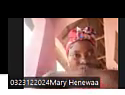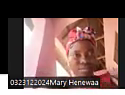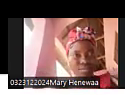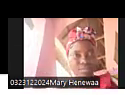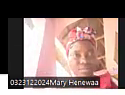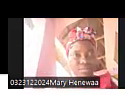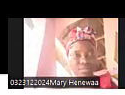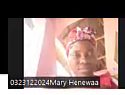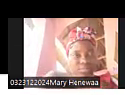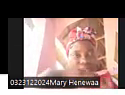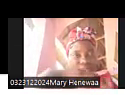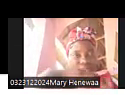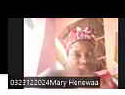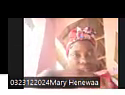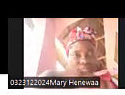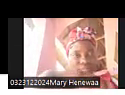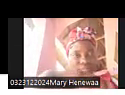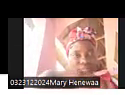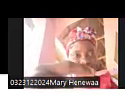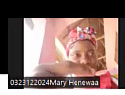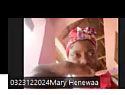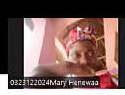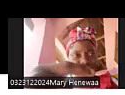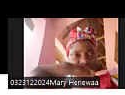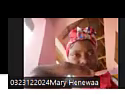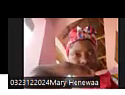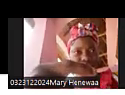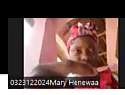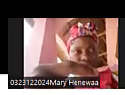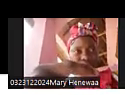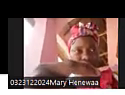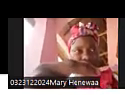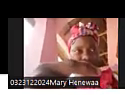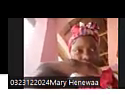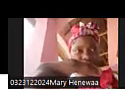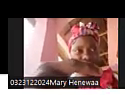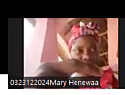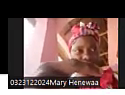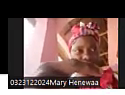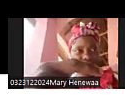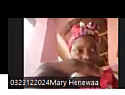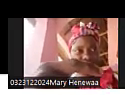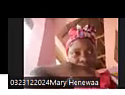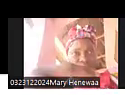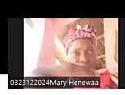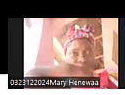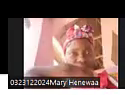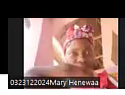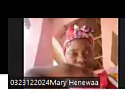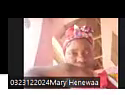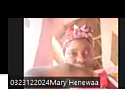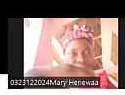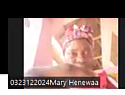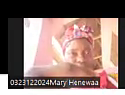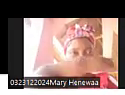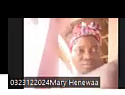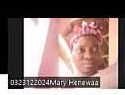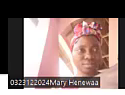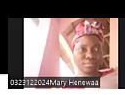So let's go, Ibrahim. Say which one? Hi. Hi, yes. Hi.